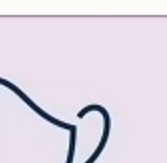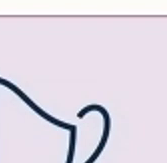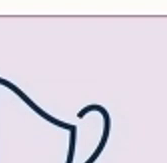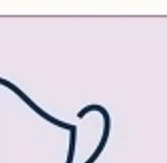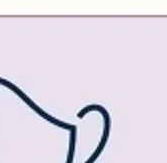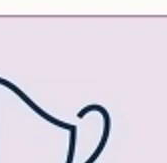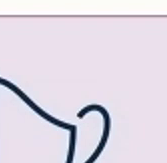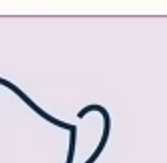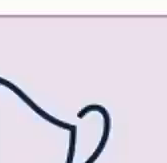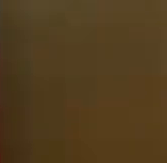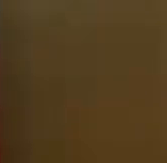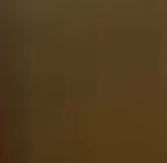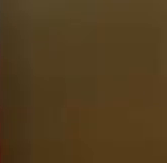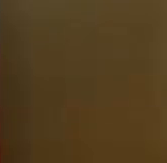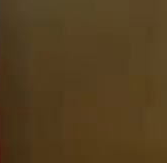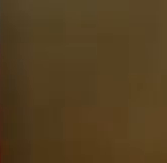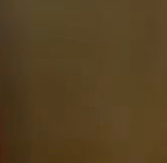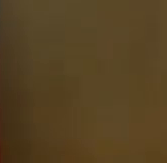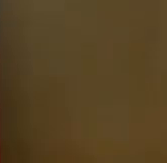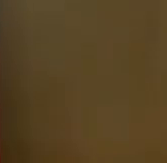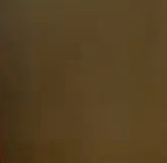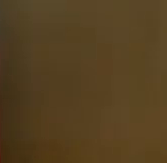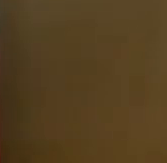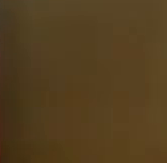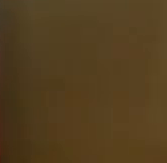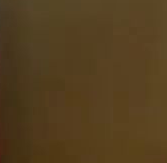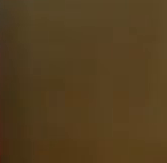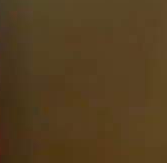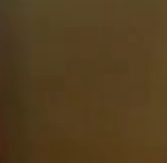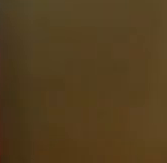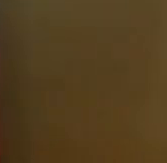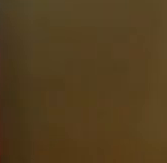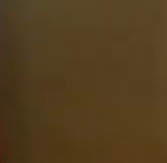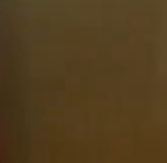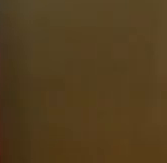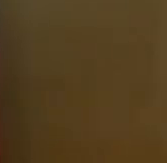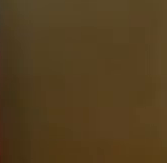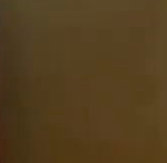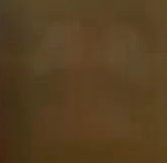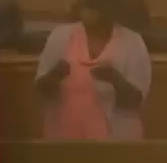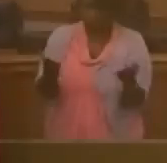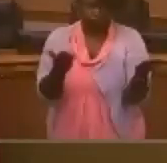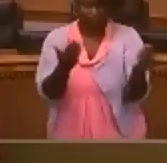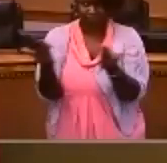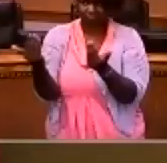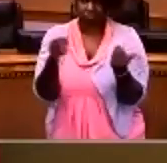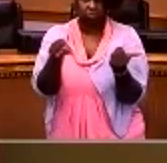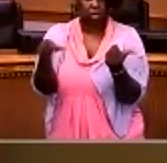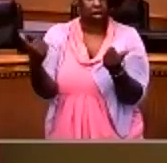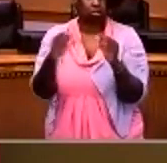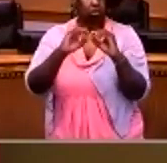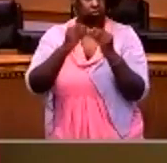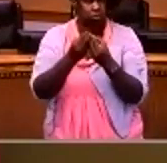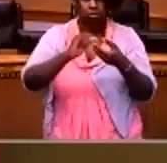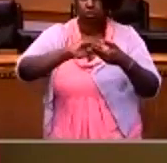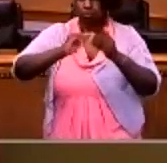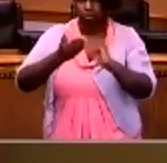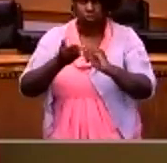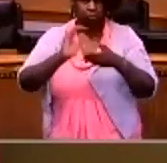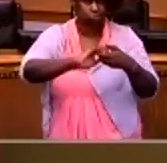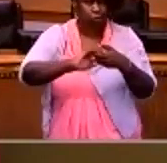any questions that we may have for you. And then afterwards, we'll open up the floor for questions to any of our other municipal or community partners that are